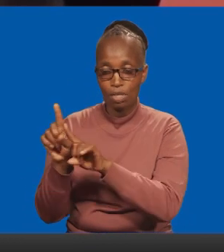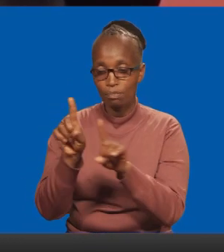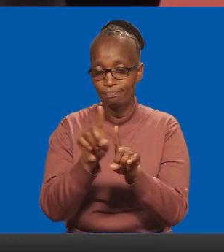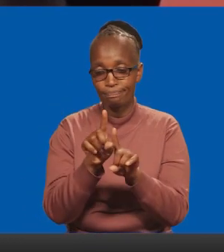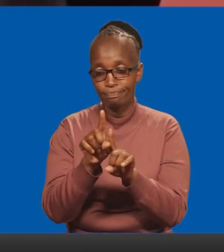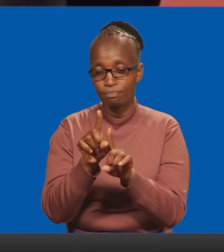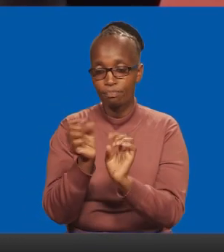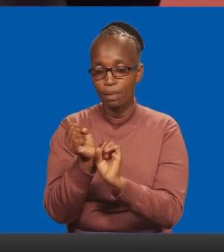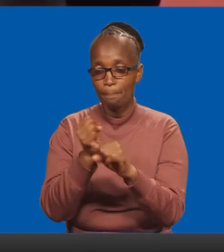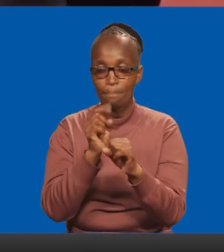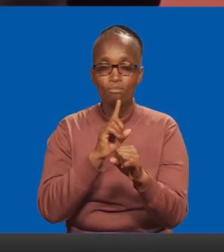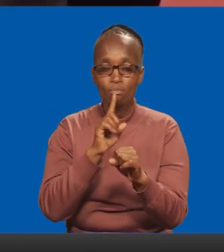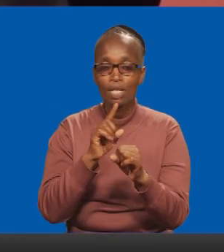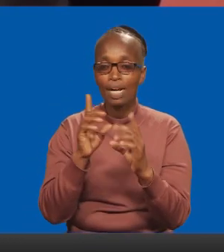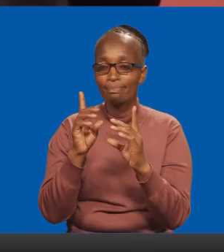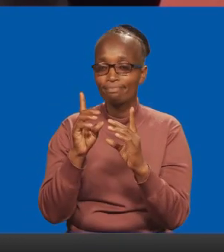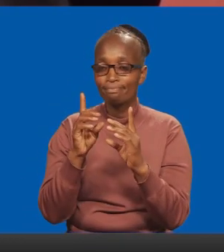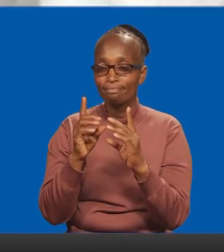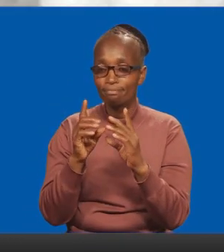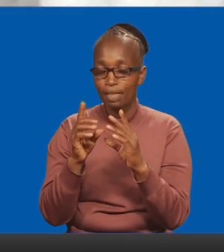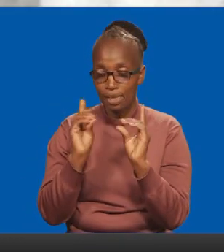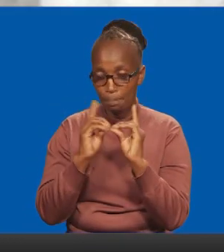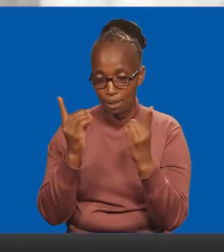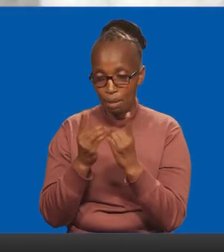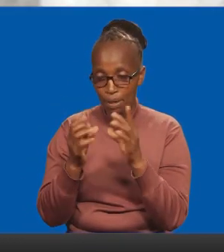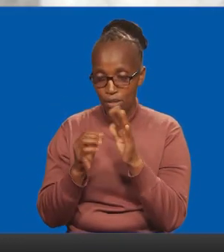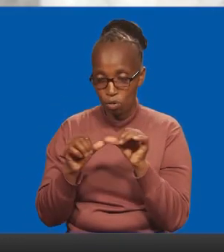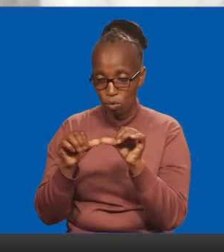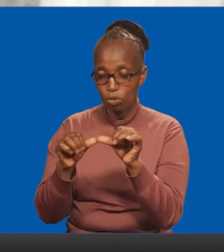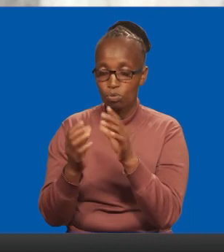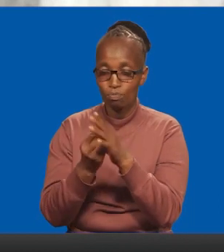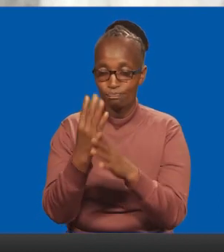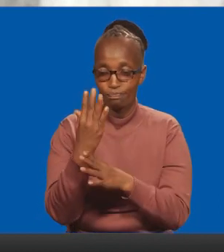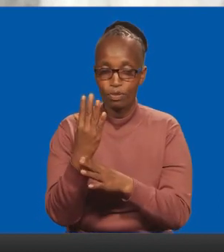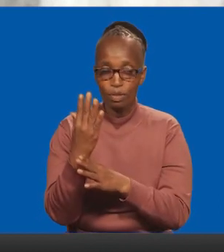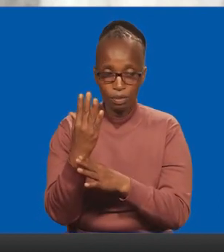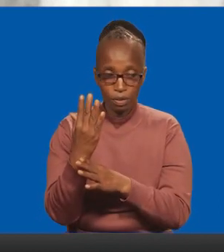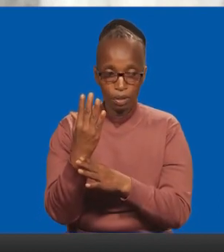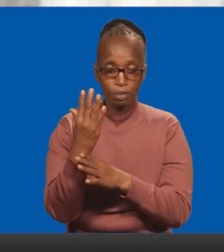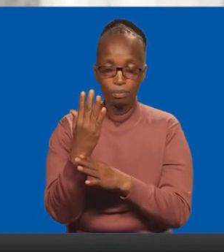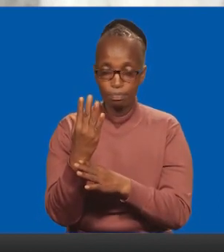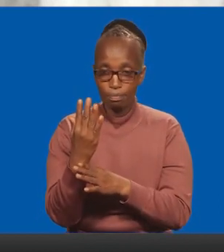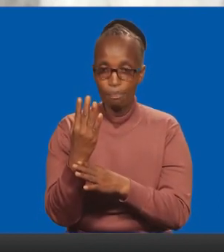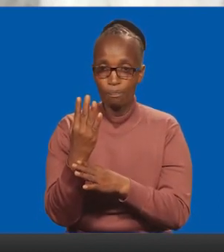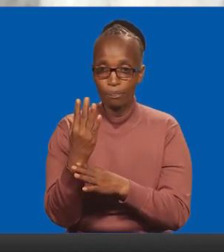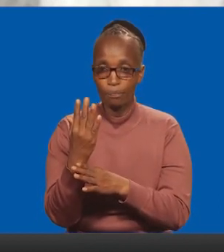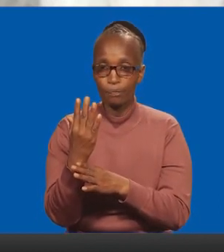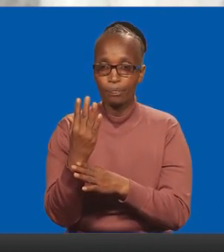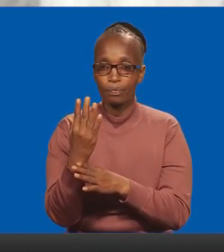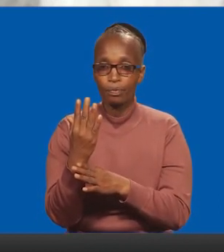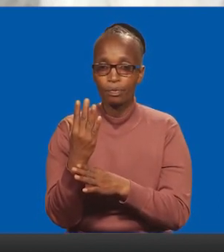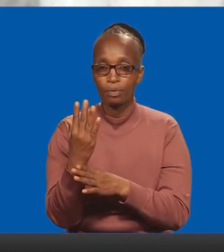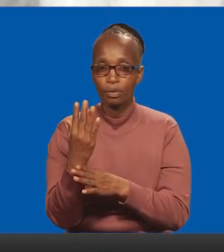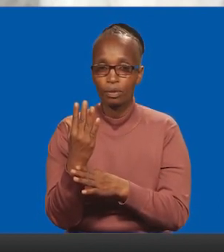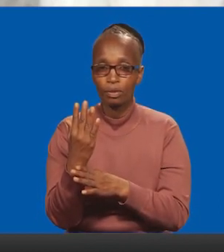kabambe inayohakikisha ubora wa sekta hiyo au didimi. Things are changing. There's no way we expect to